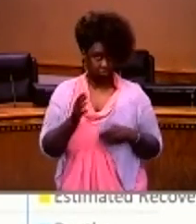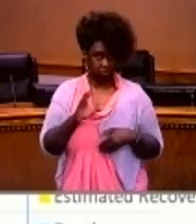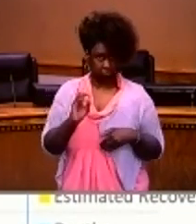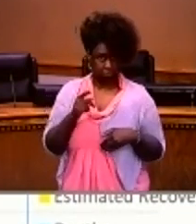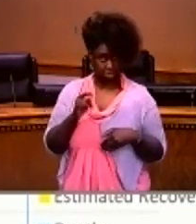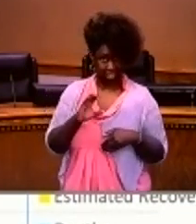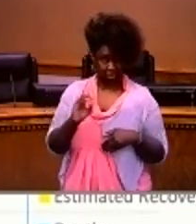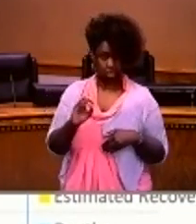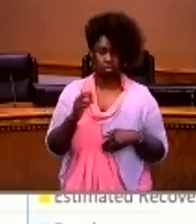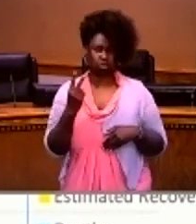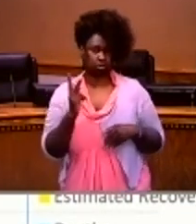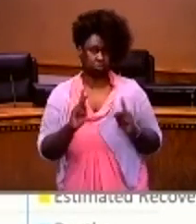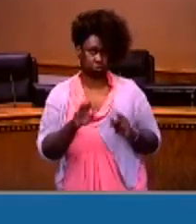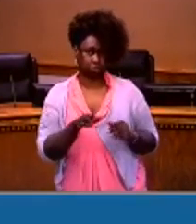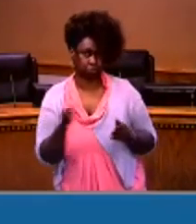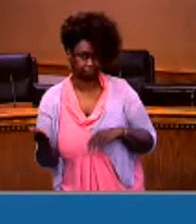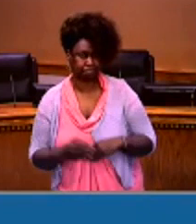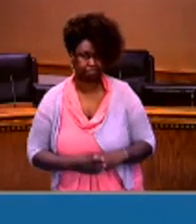deaths.